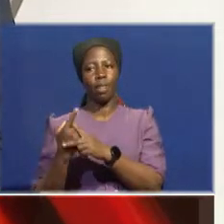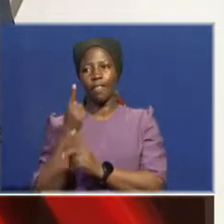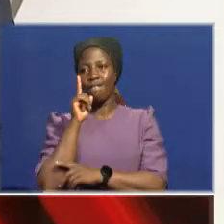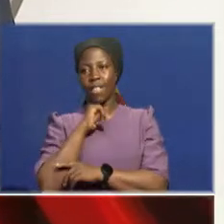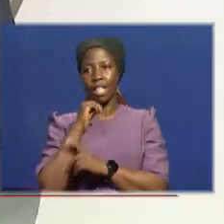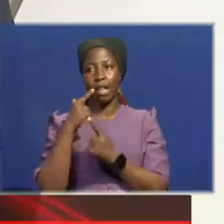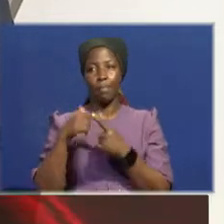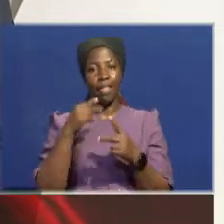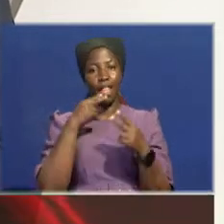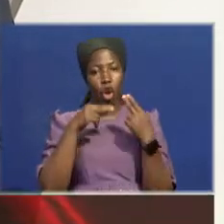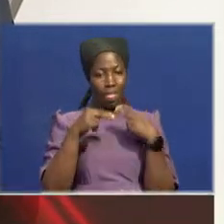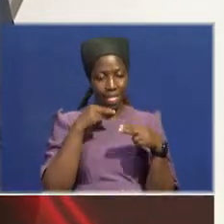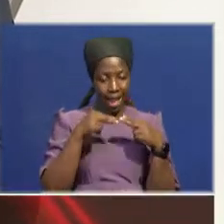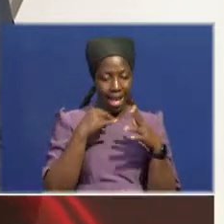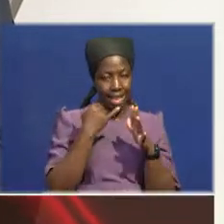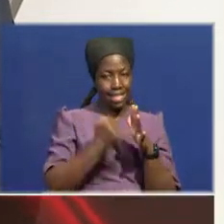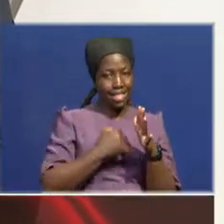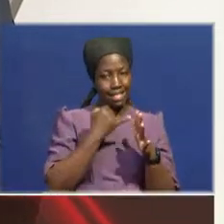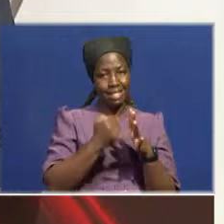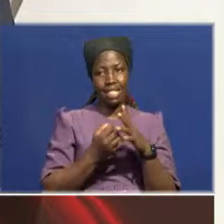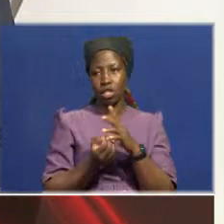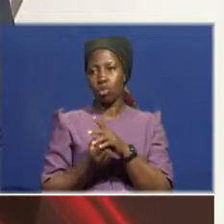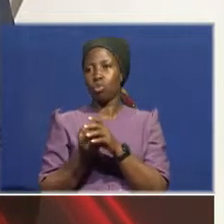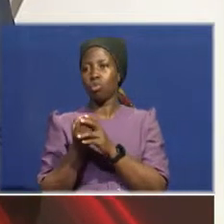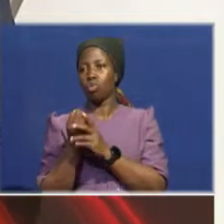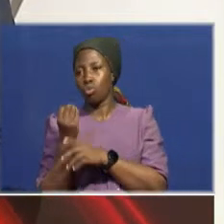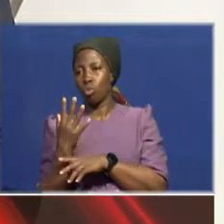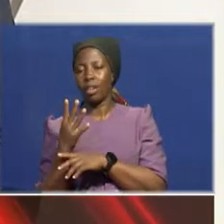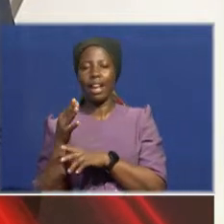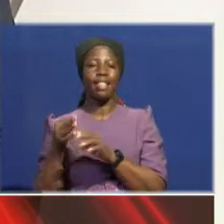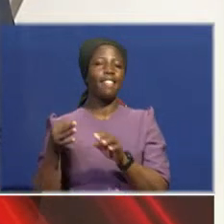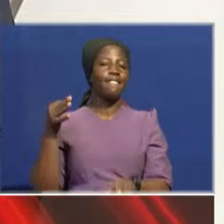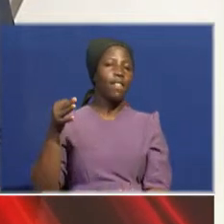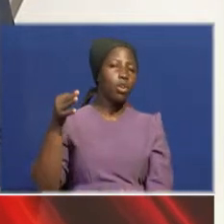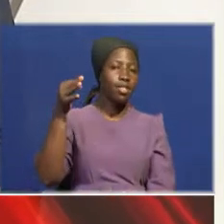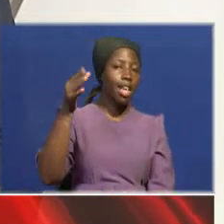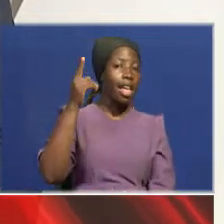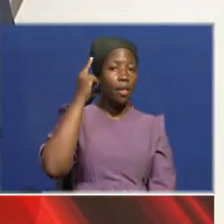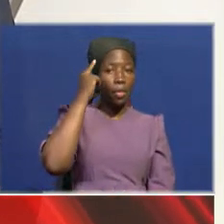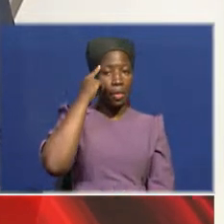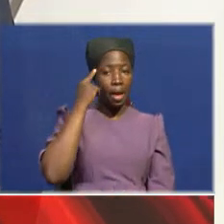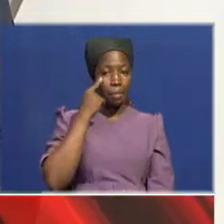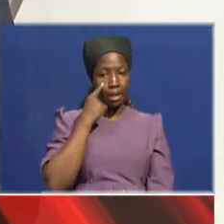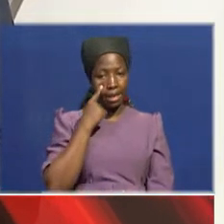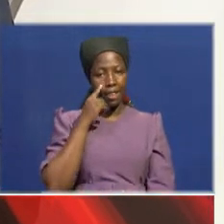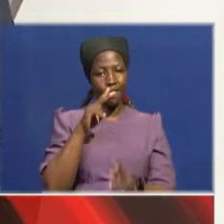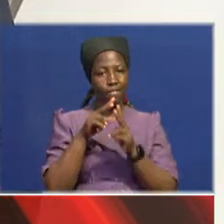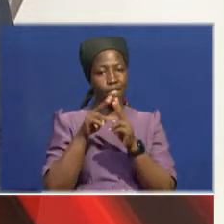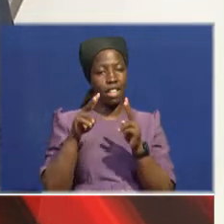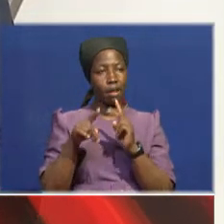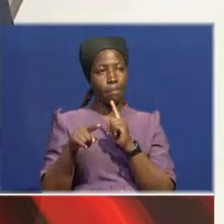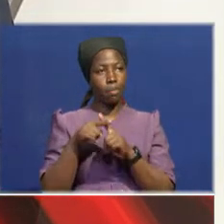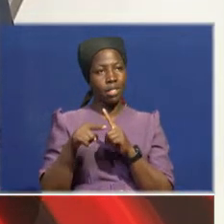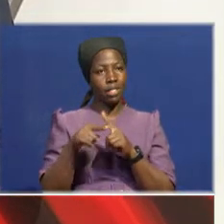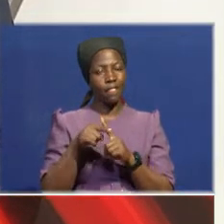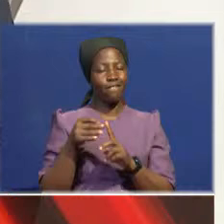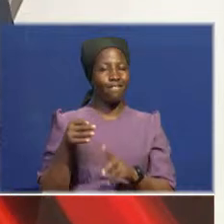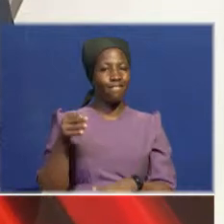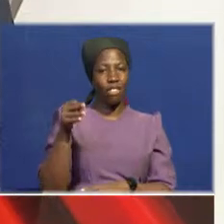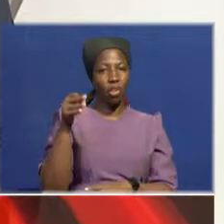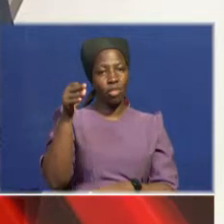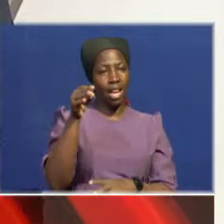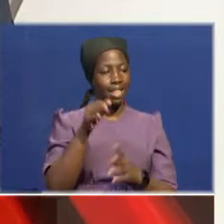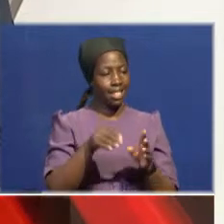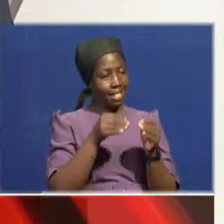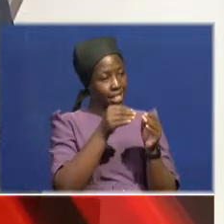industry, it's growing. And the future, I think I'm seeing a very positive future. Mm-hmm. Yeah. And of course, given that